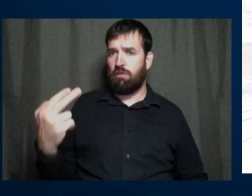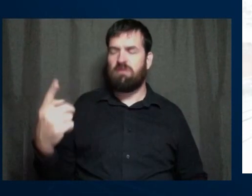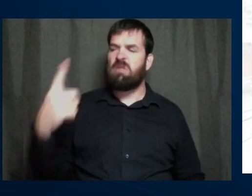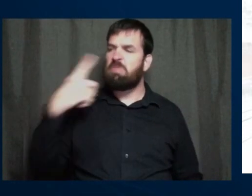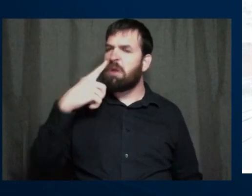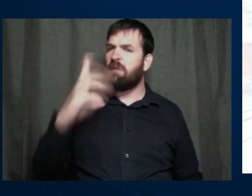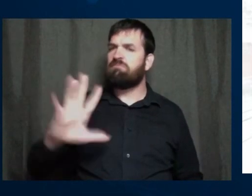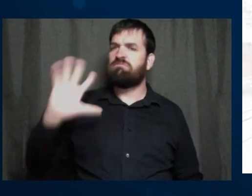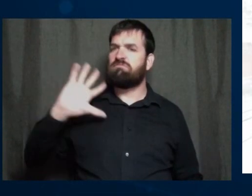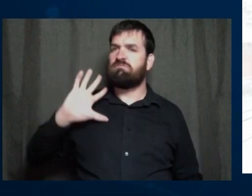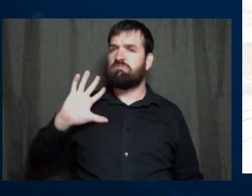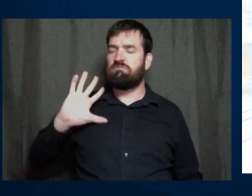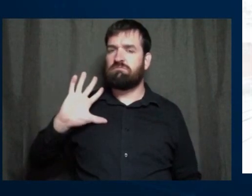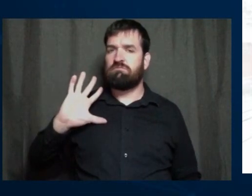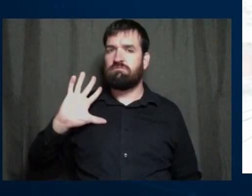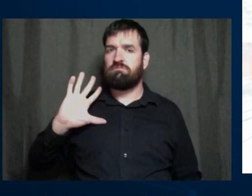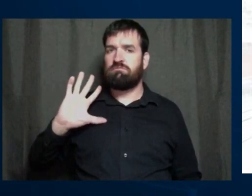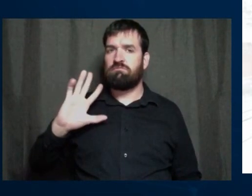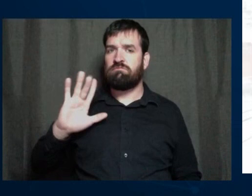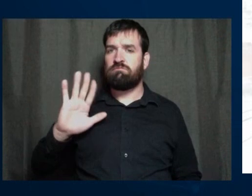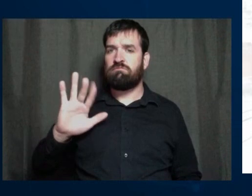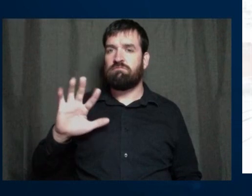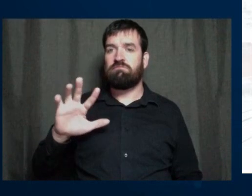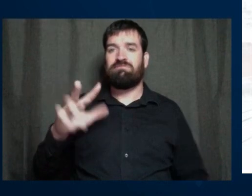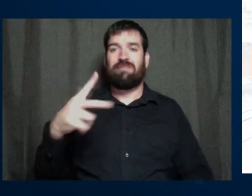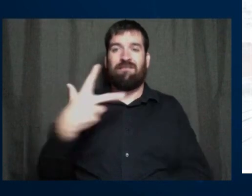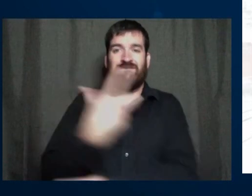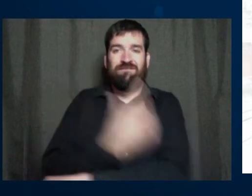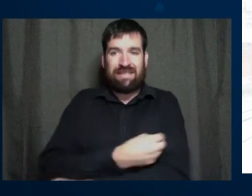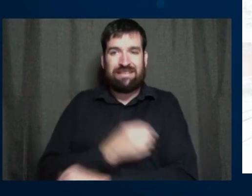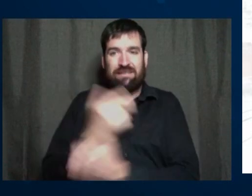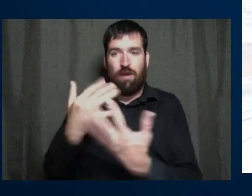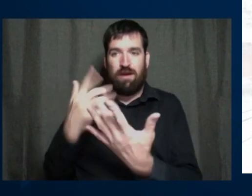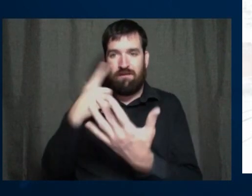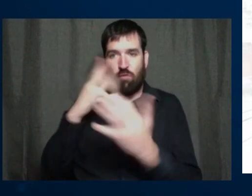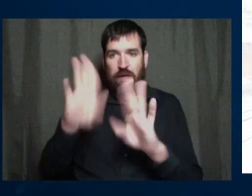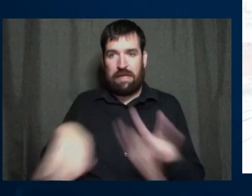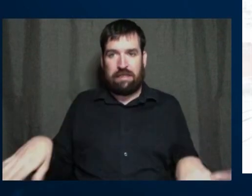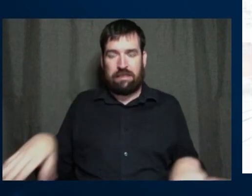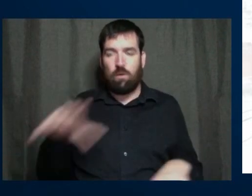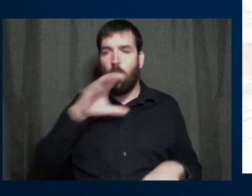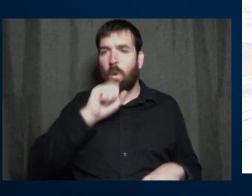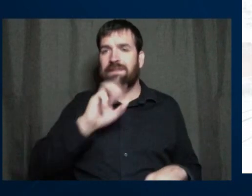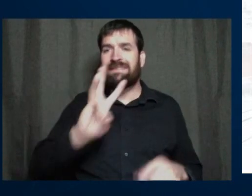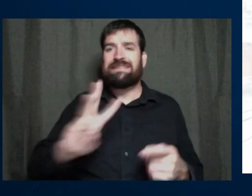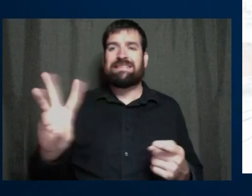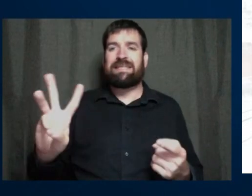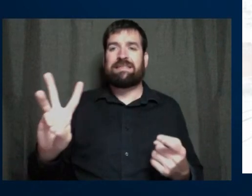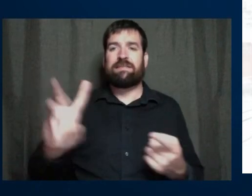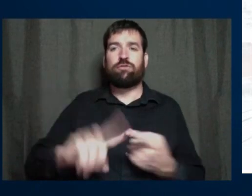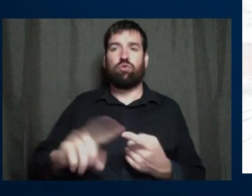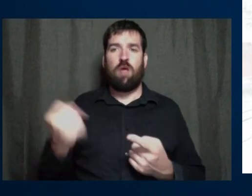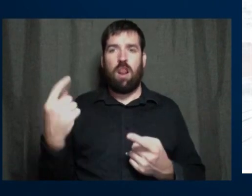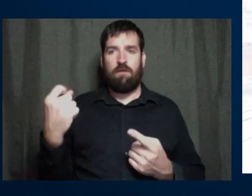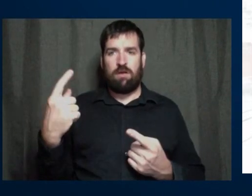the vaccine that we're waiting on for kids was ages 6 to 11. Now it's 5 to 11. Has that